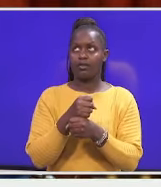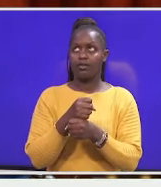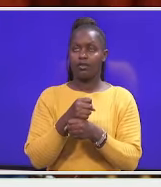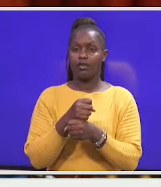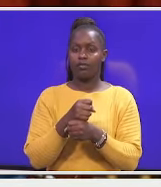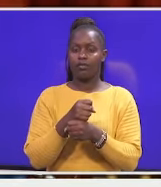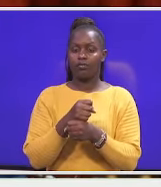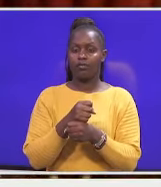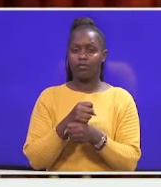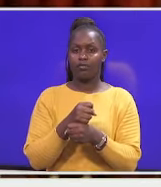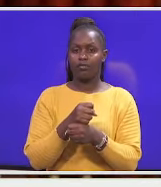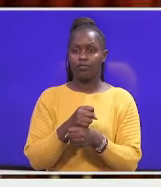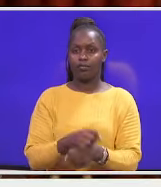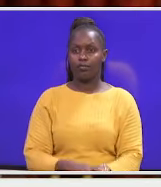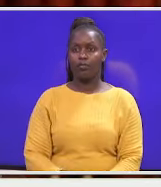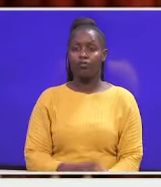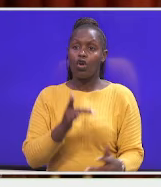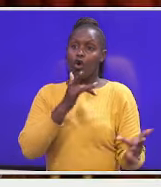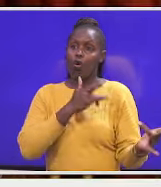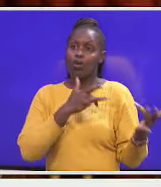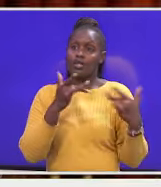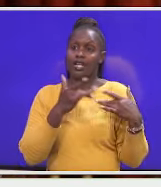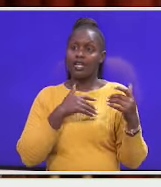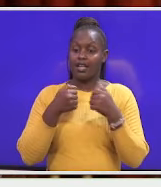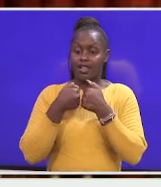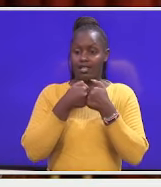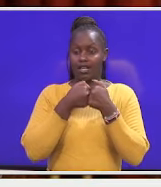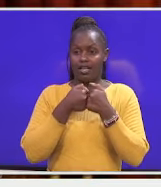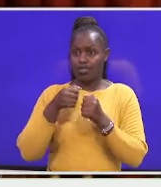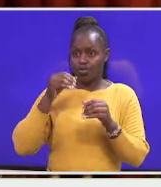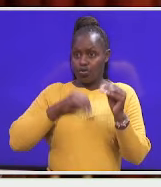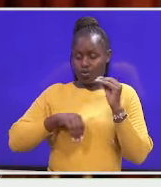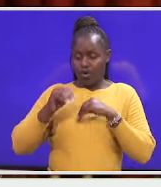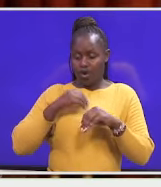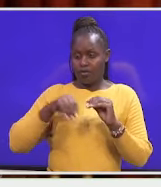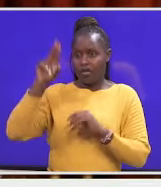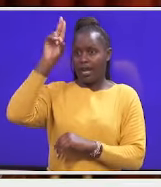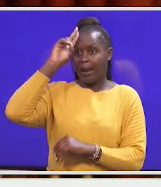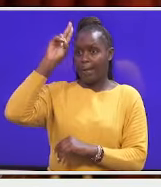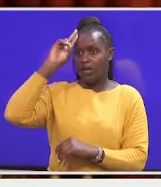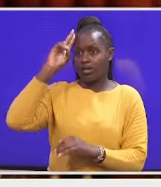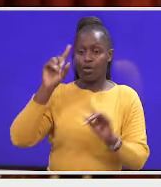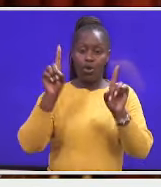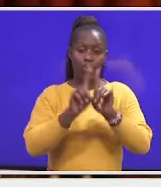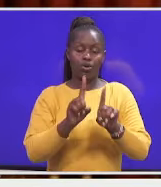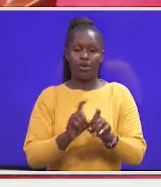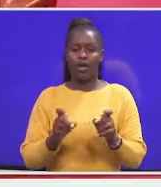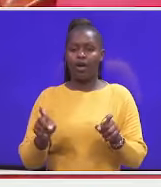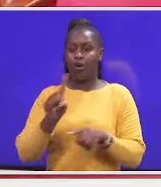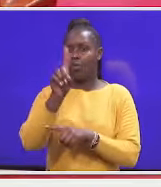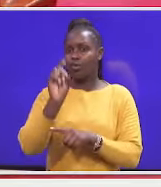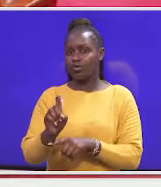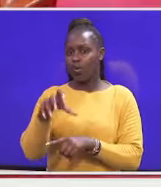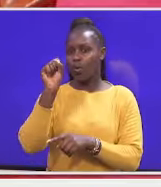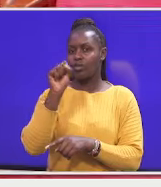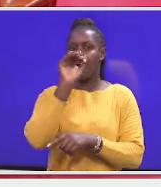are taken behind bars. Kuhusiana na changamoto za ufisadi katika idara ya polisi, pia swala hilo